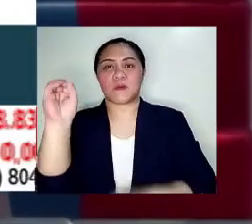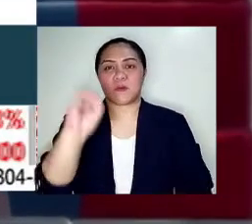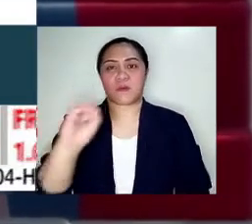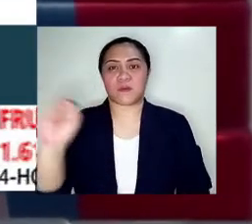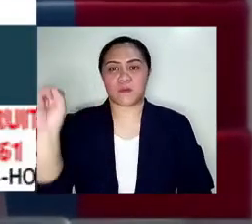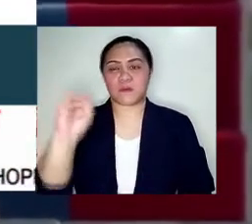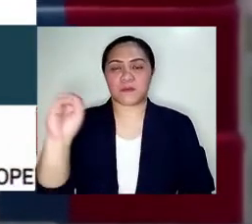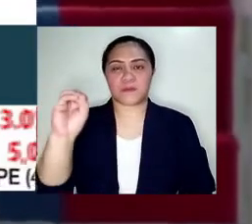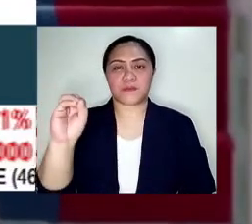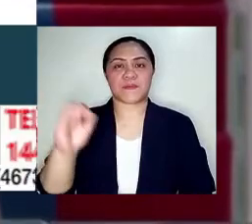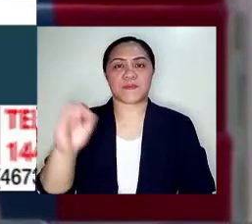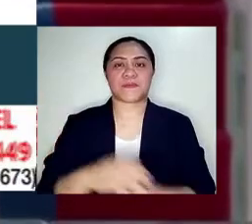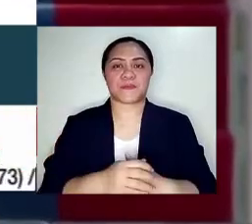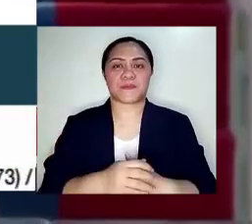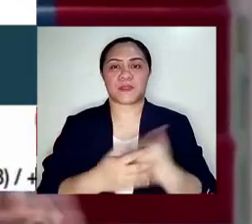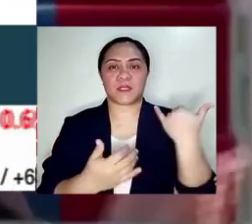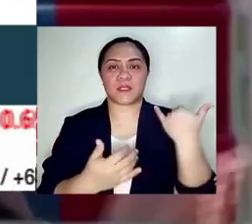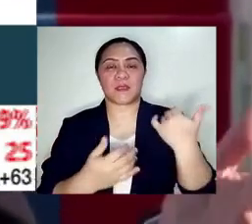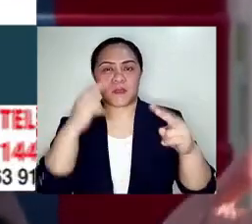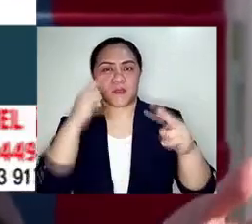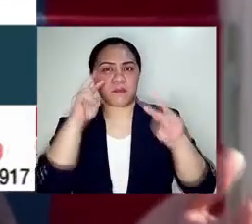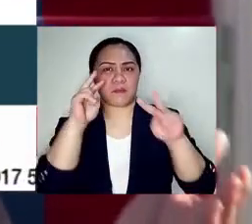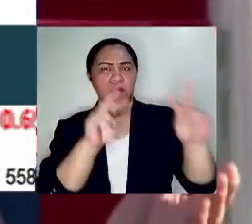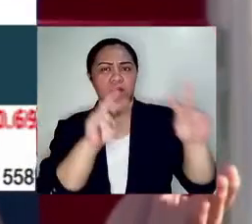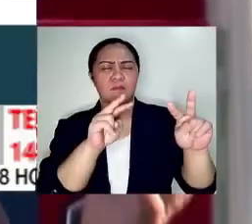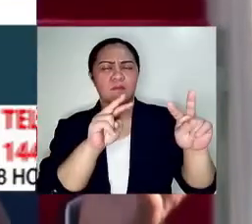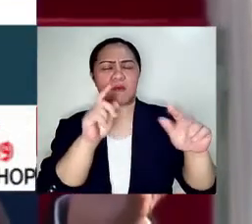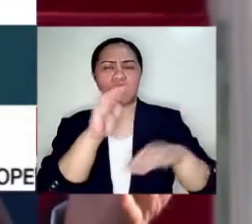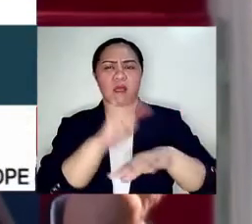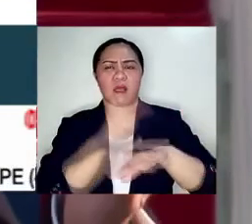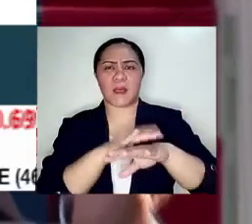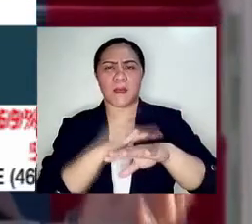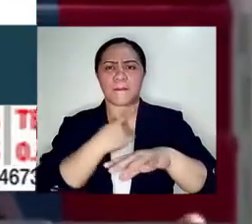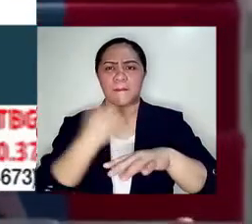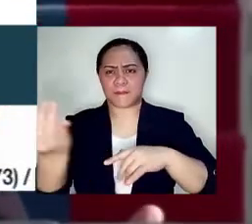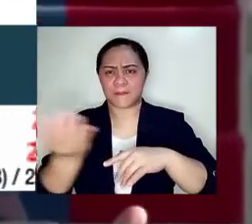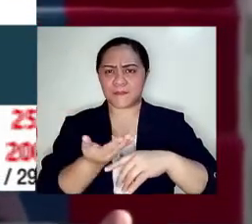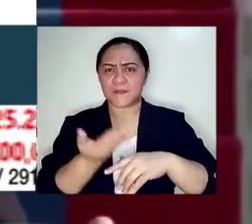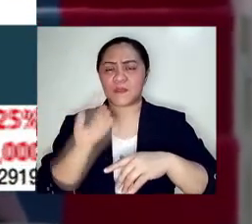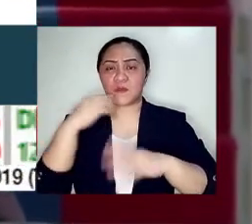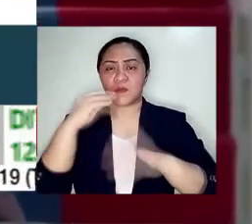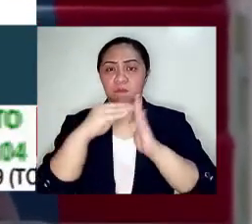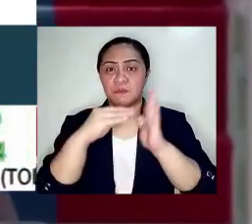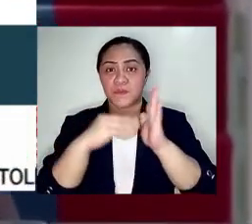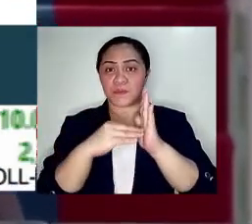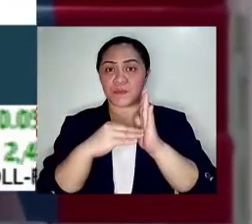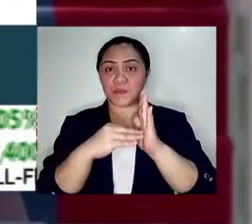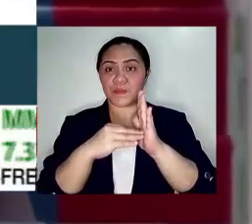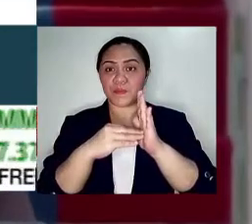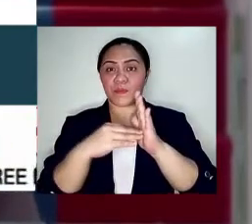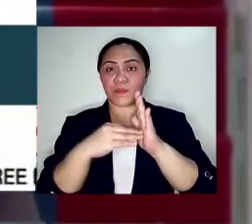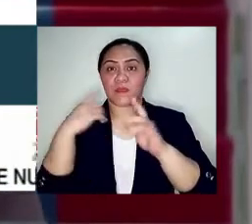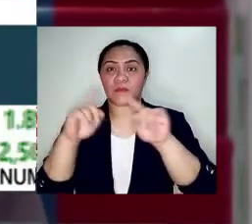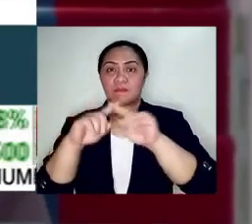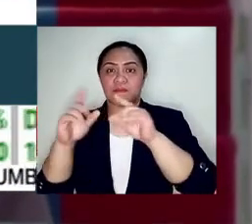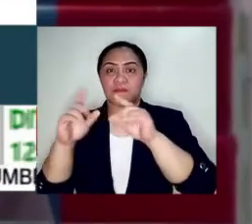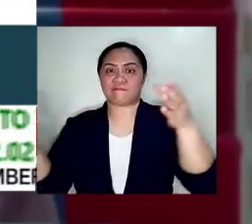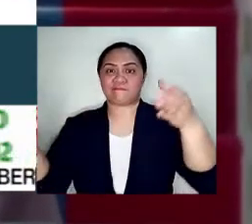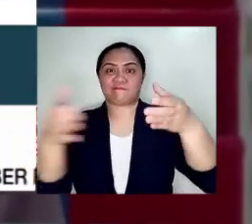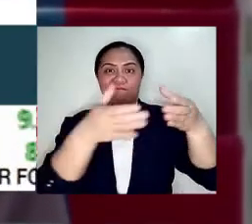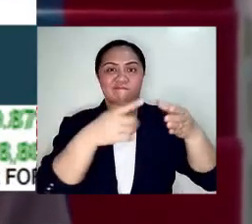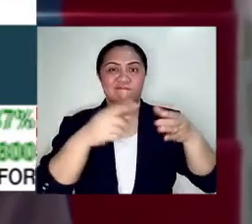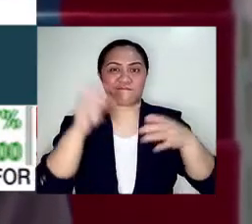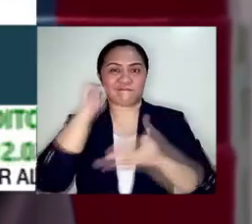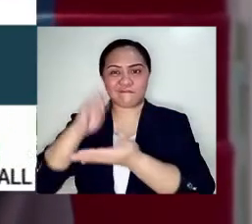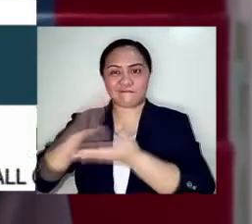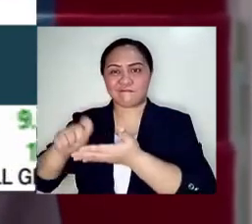will now be reflective of the cabinet that he brought in. That a cabinet that he brought in actually reflects